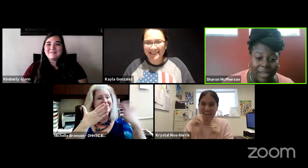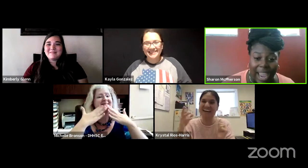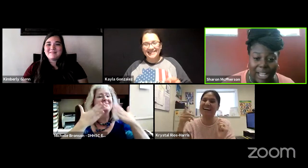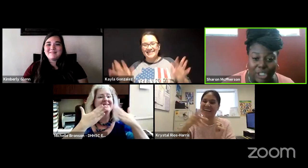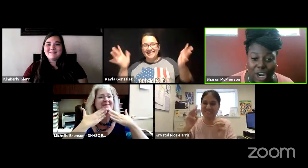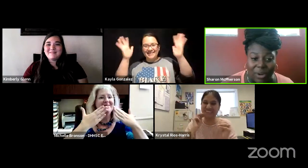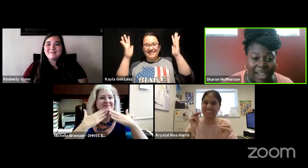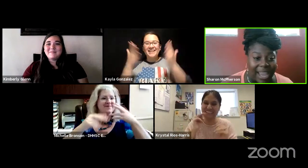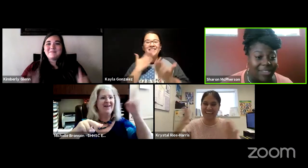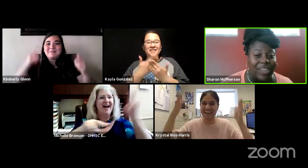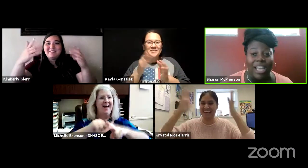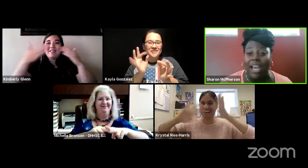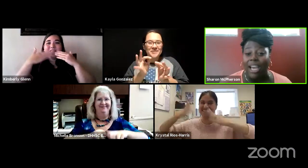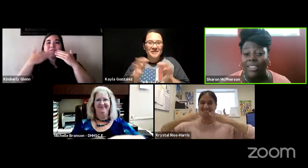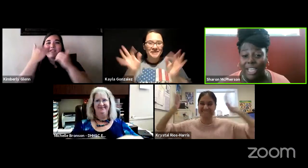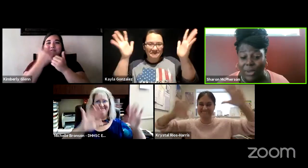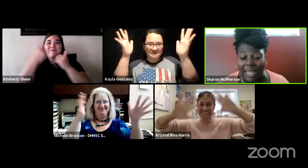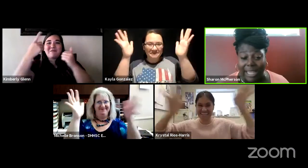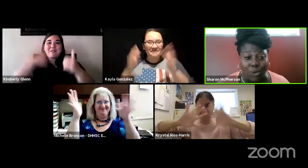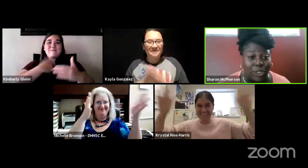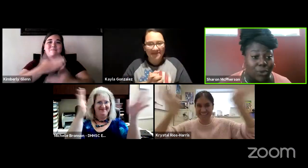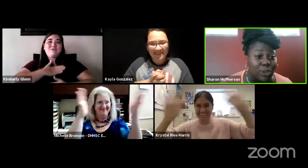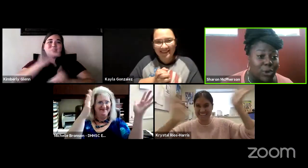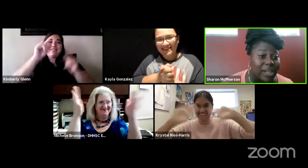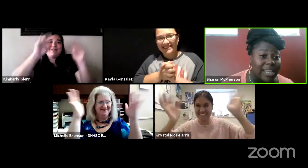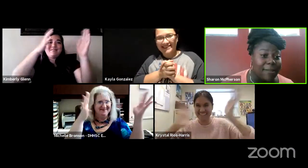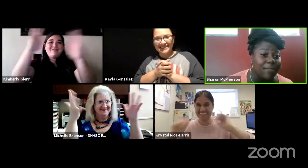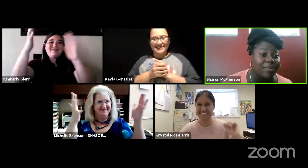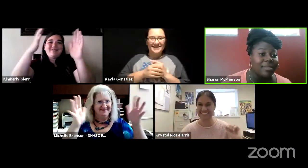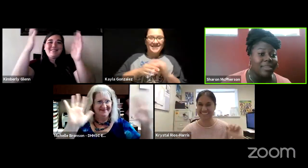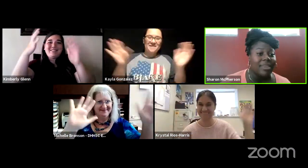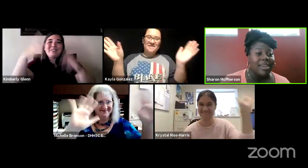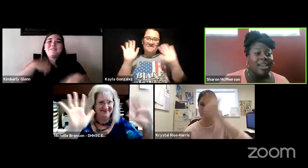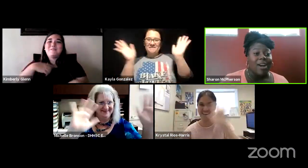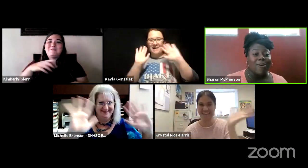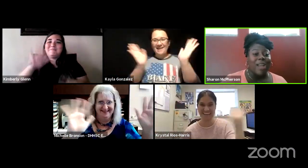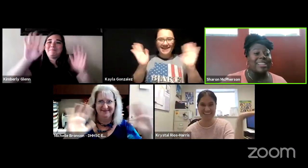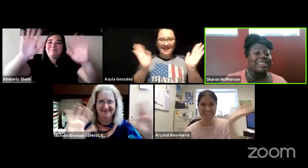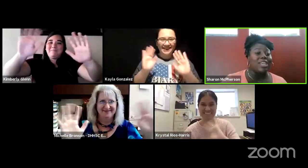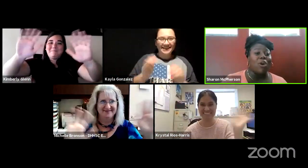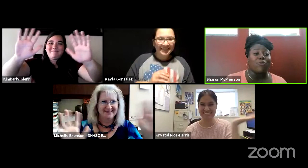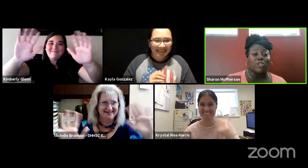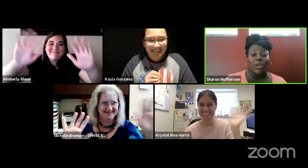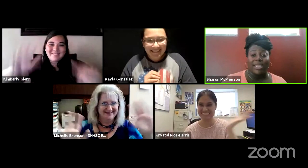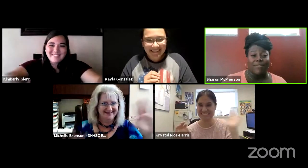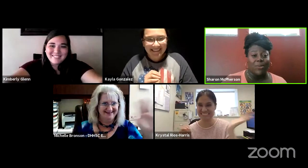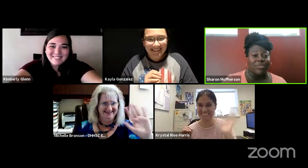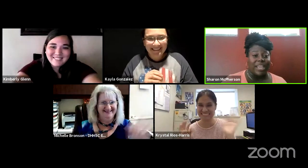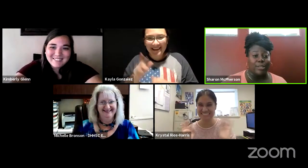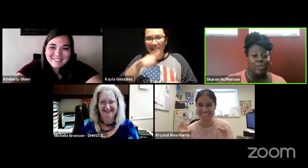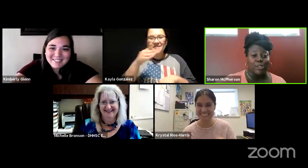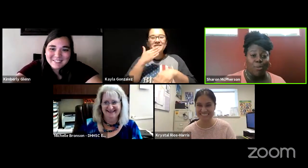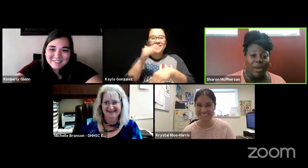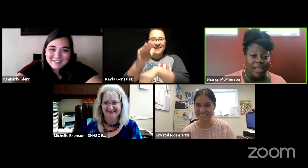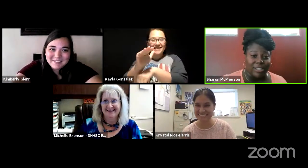interpreters, Delmy and Sharon Renee, and thank you, Kayla and Crystal, for joining. All right, thank you all for joining,